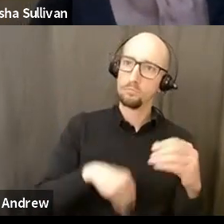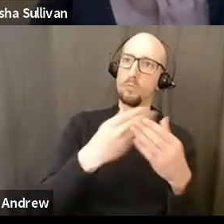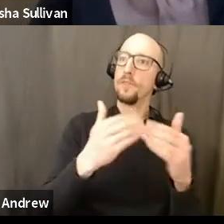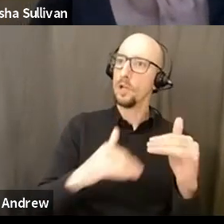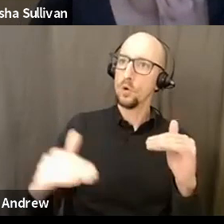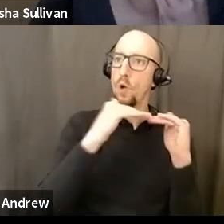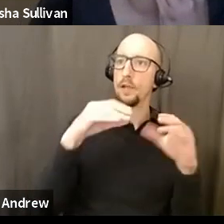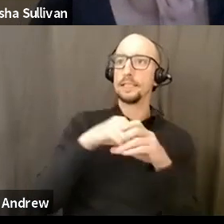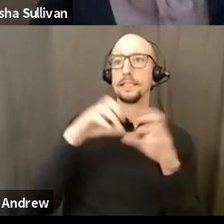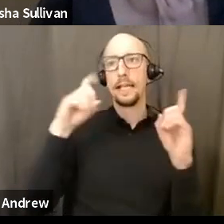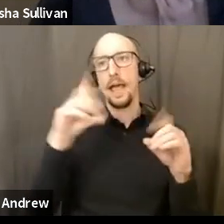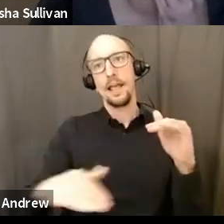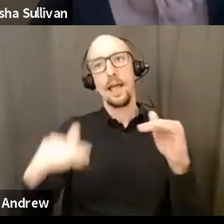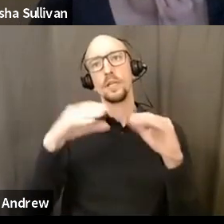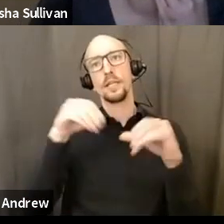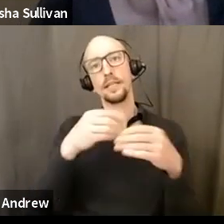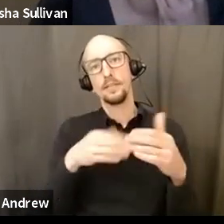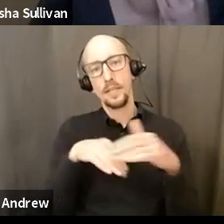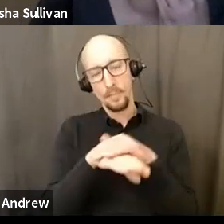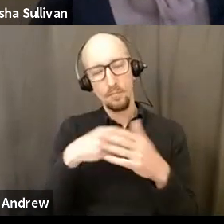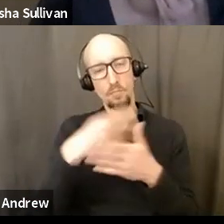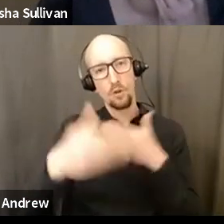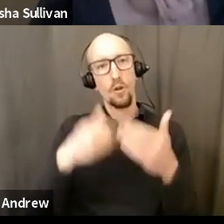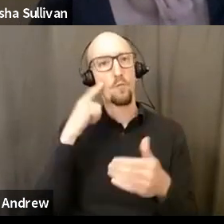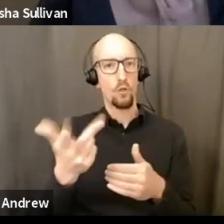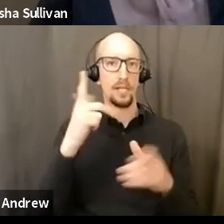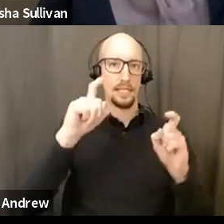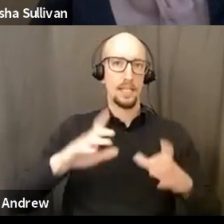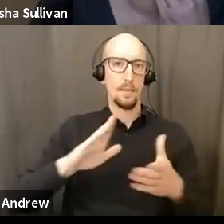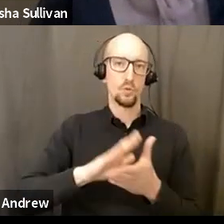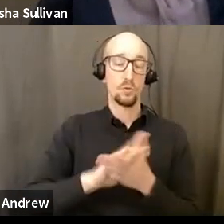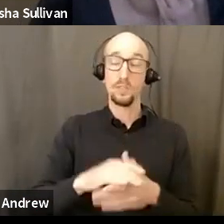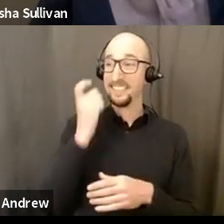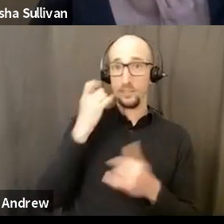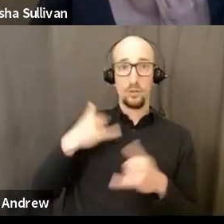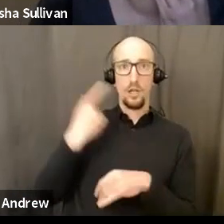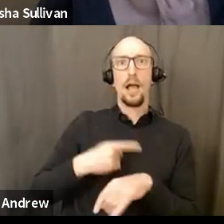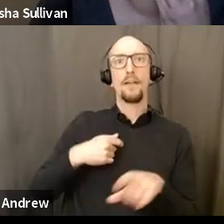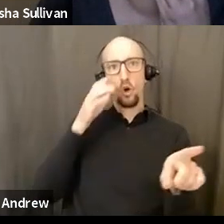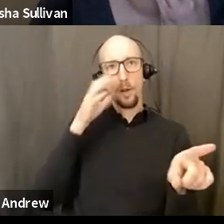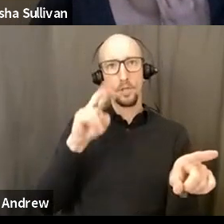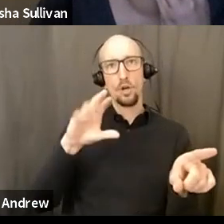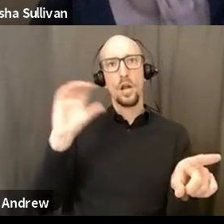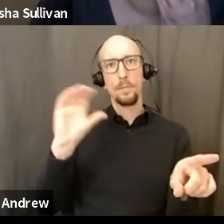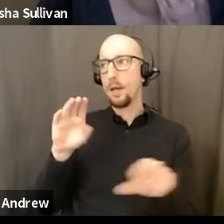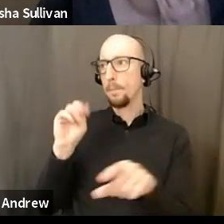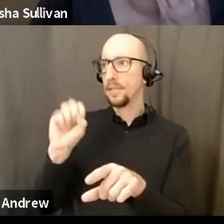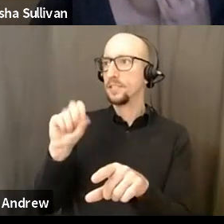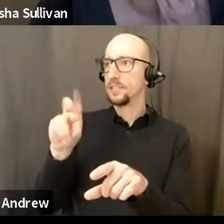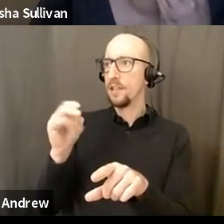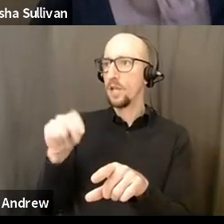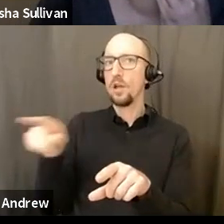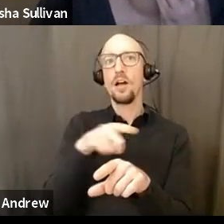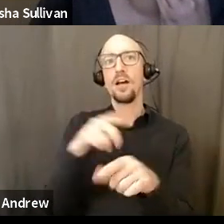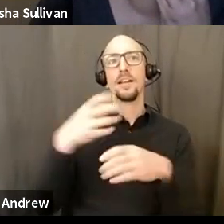and equity in the admissions process at the 3 exam schools. Earlier today, I heard Mr. Contompassis and Ms. Sullivan summarize